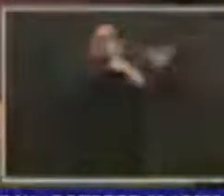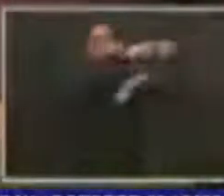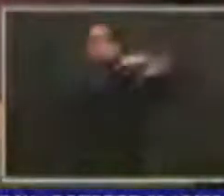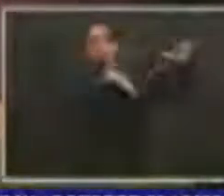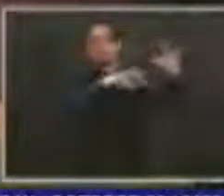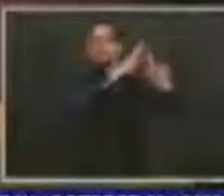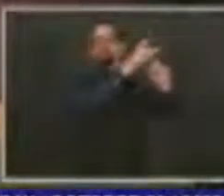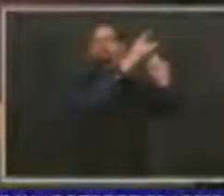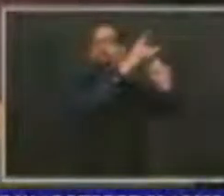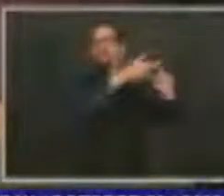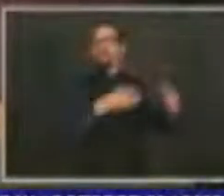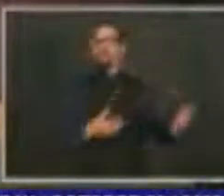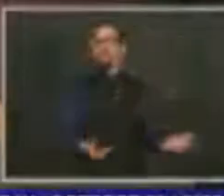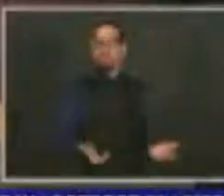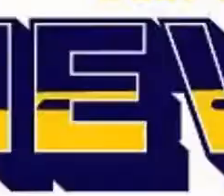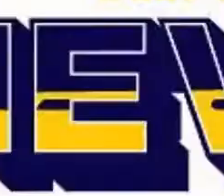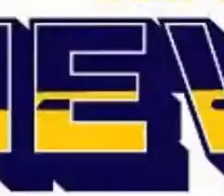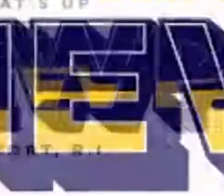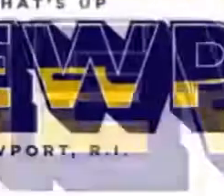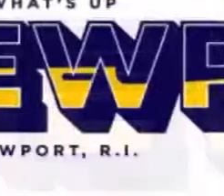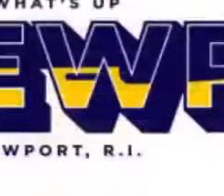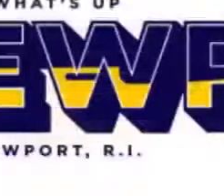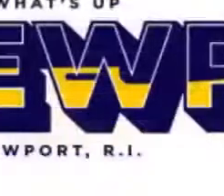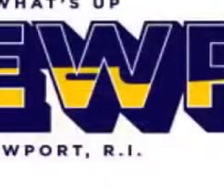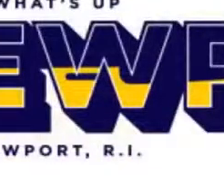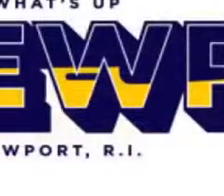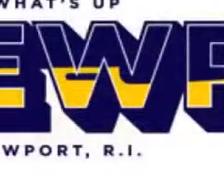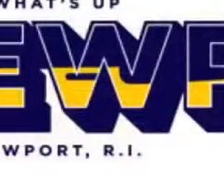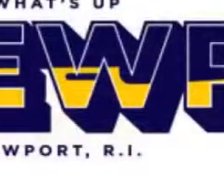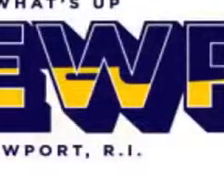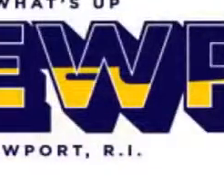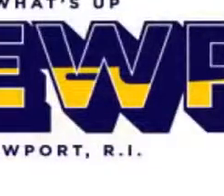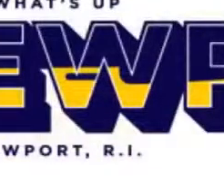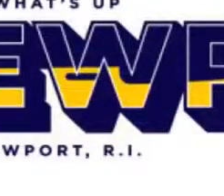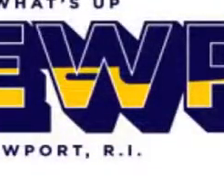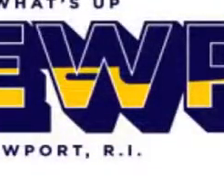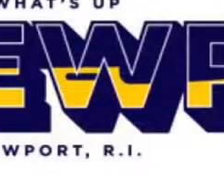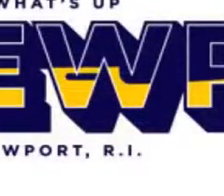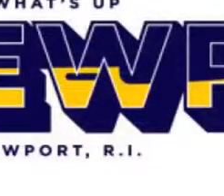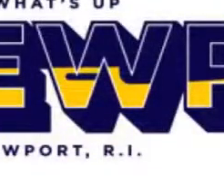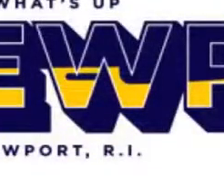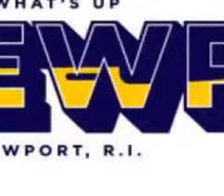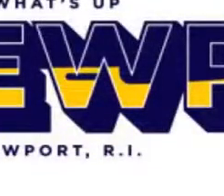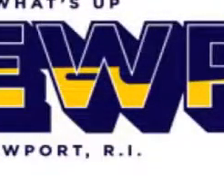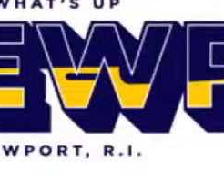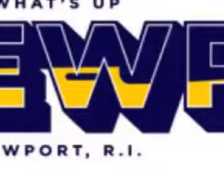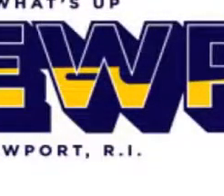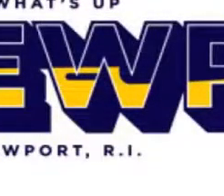districts. We've seen Cumberland didn't have school yesterday because of a positive case of a teacher.